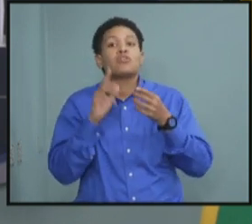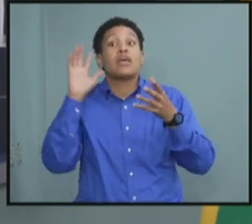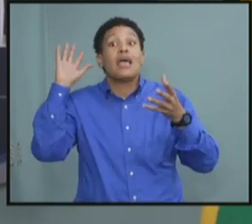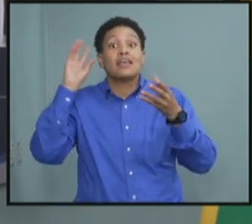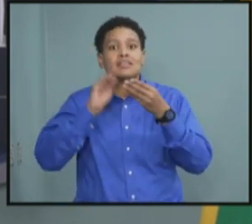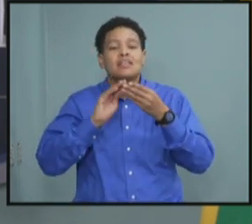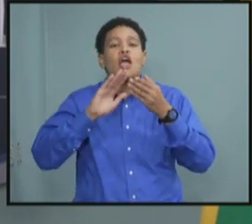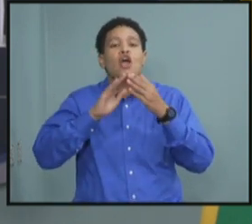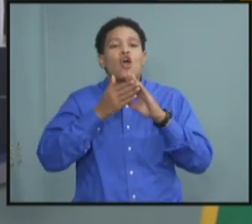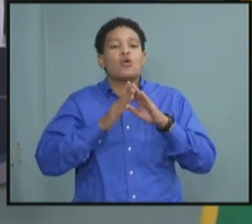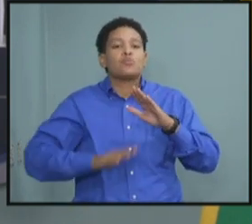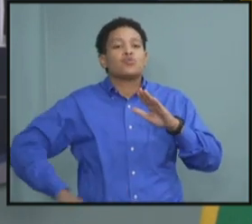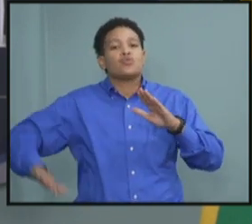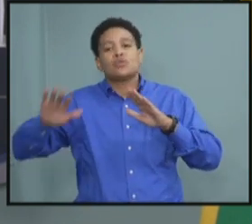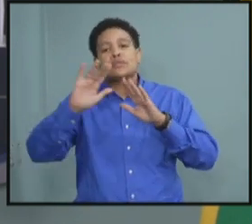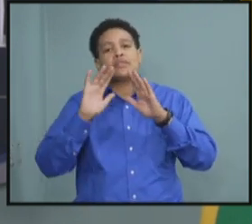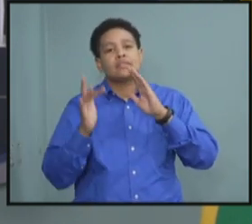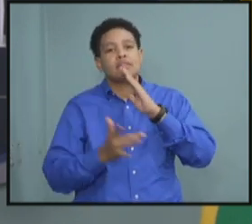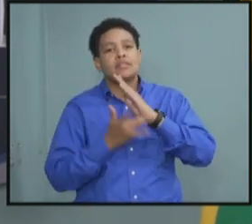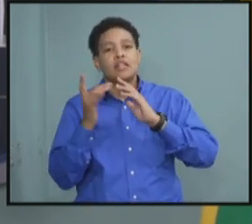entire adjacent community.